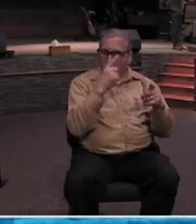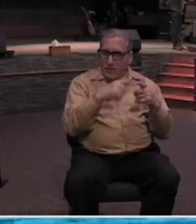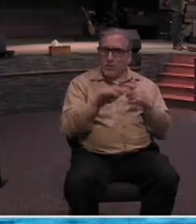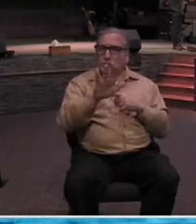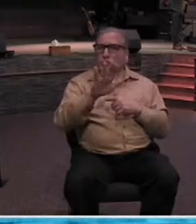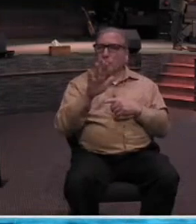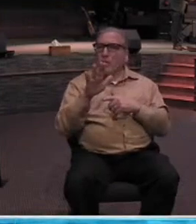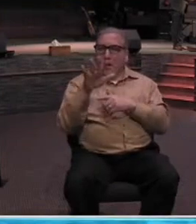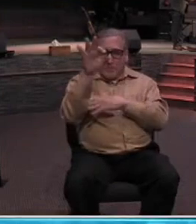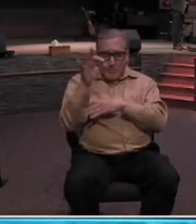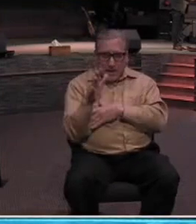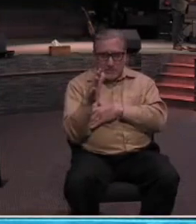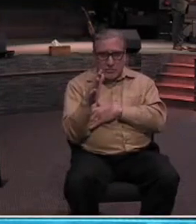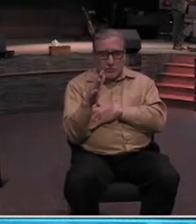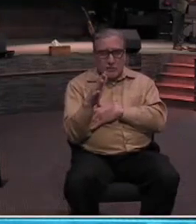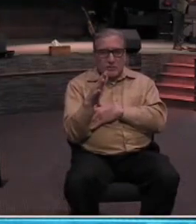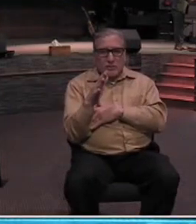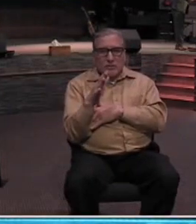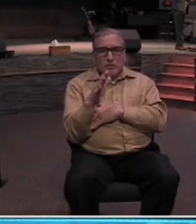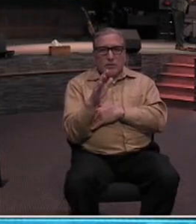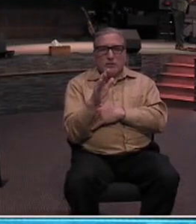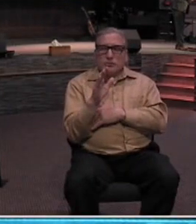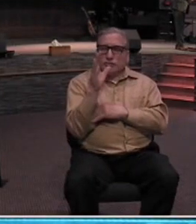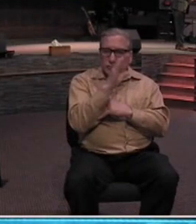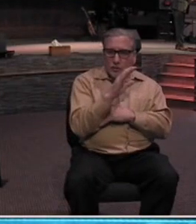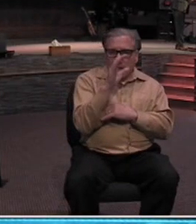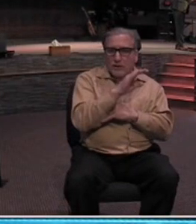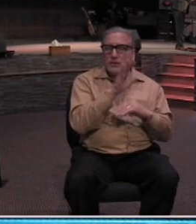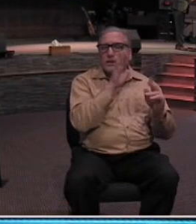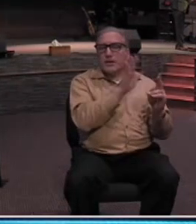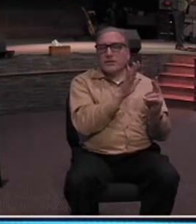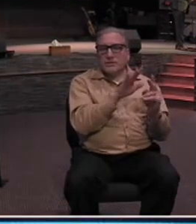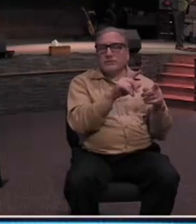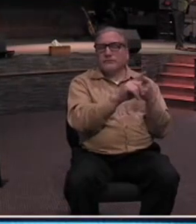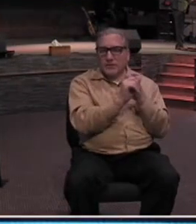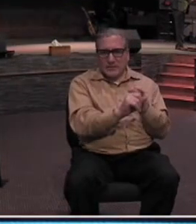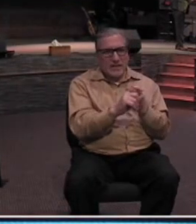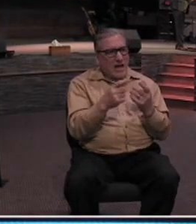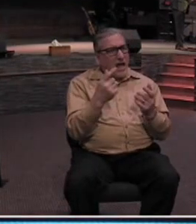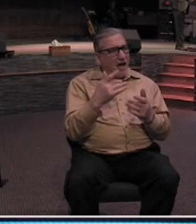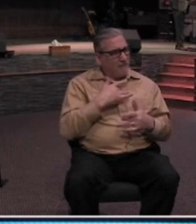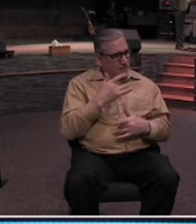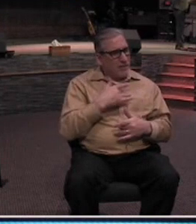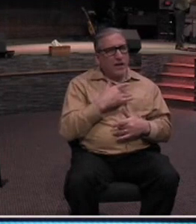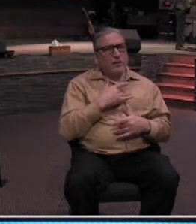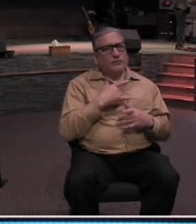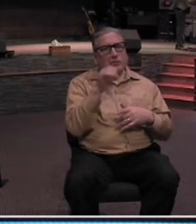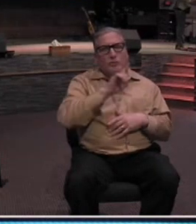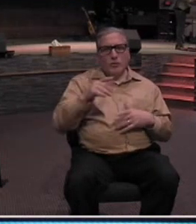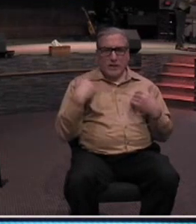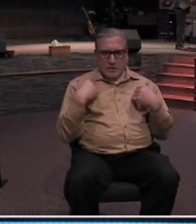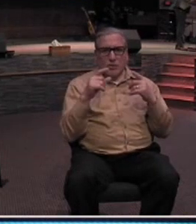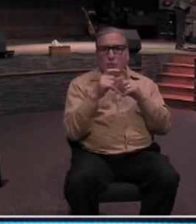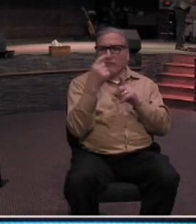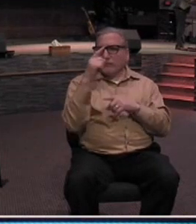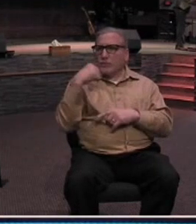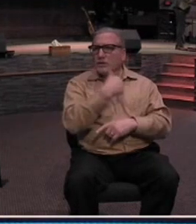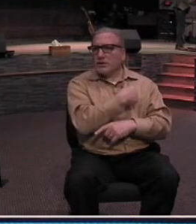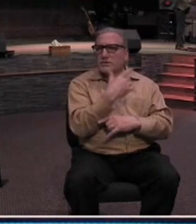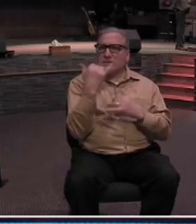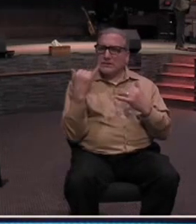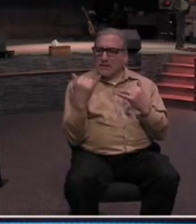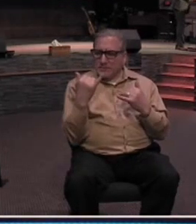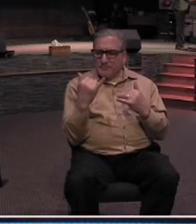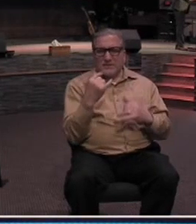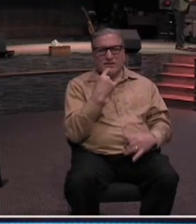pastor sought out his pastoral elders. And I feel that the Lord has got a word for us here today. As